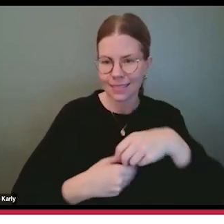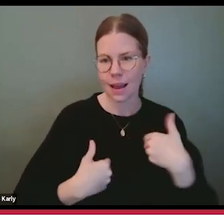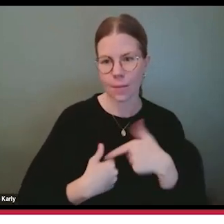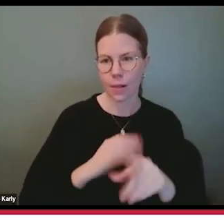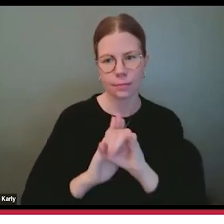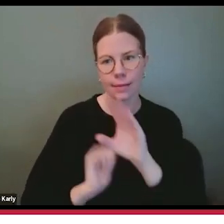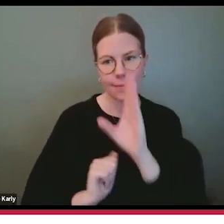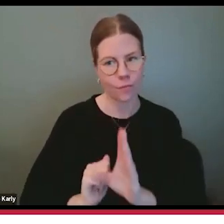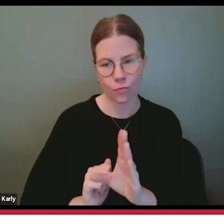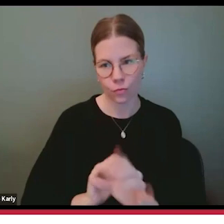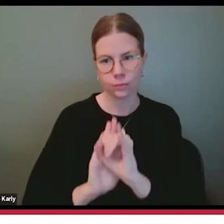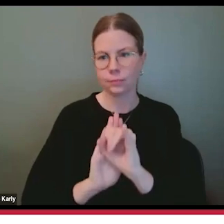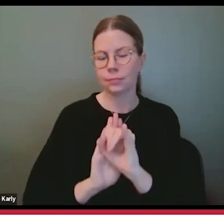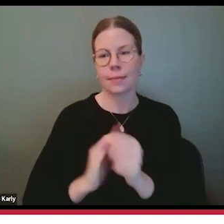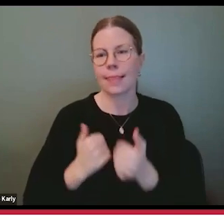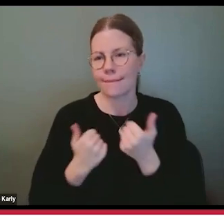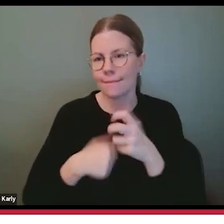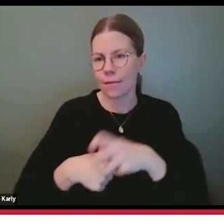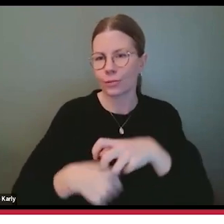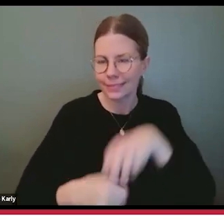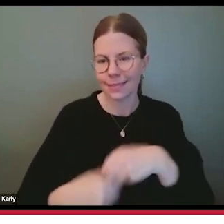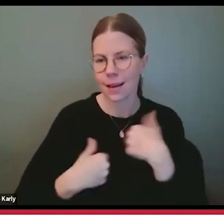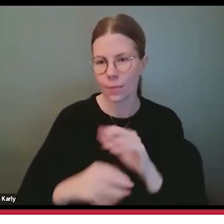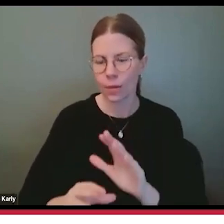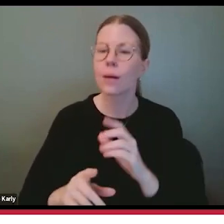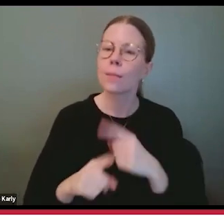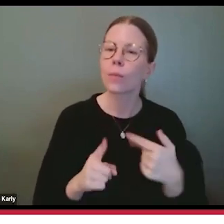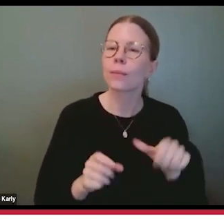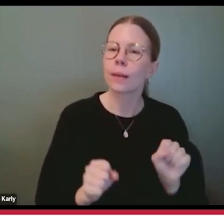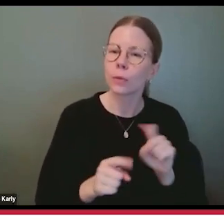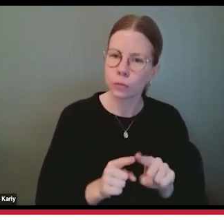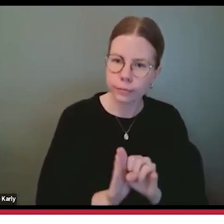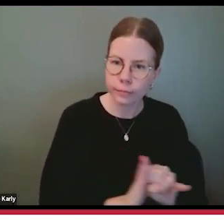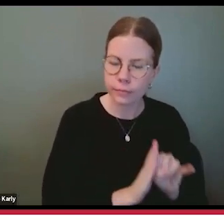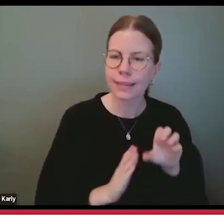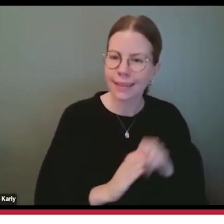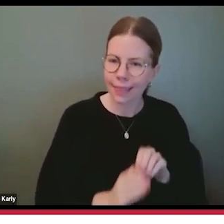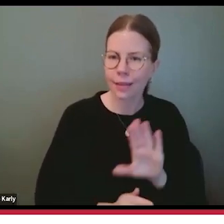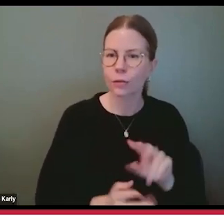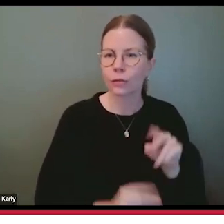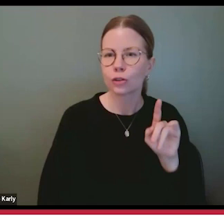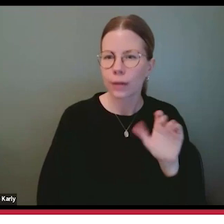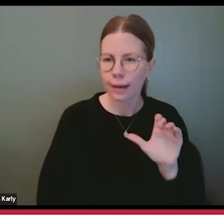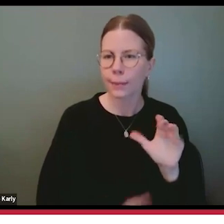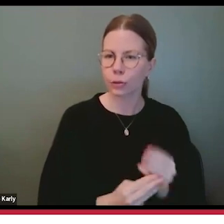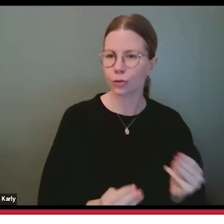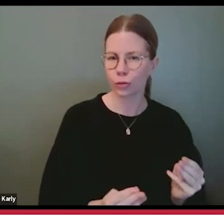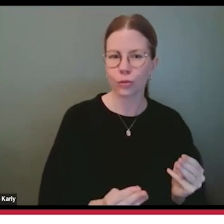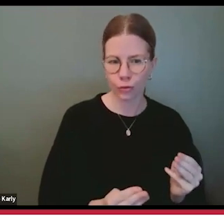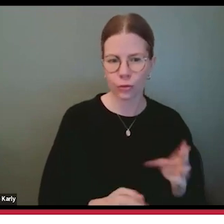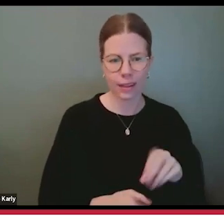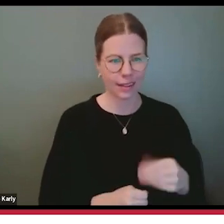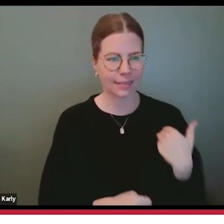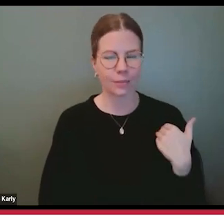been isolations of genetic material starting in the early, well, mostly in the early